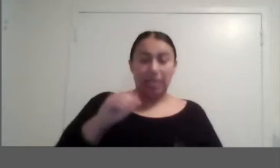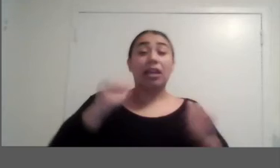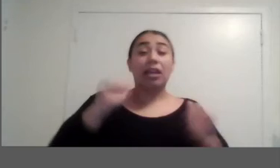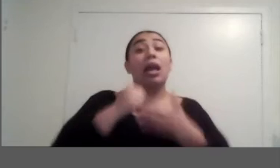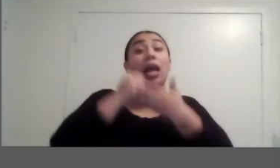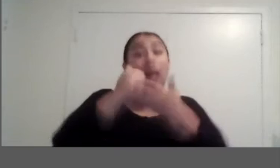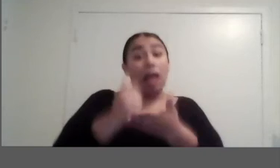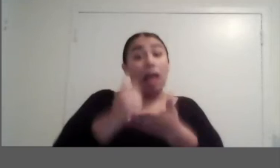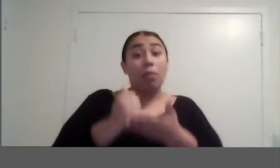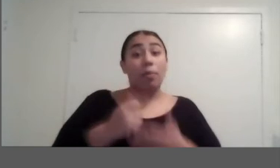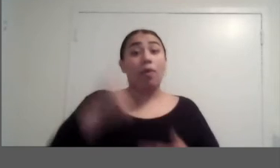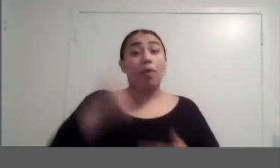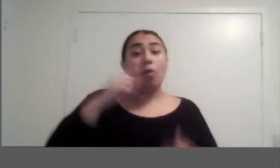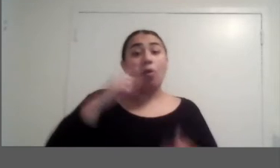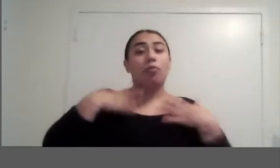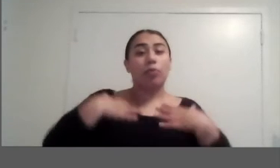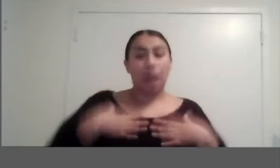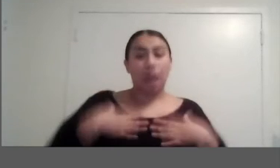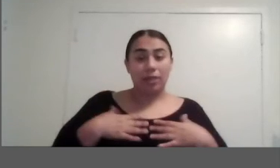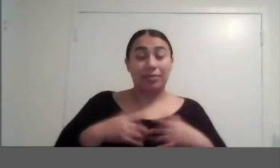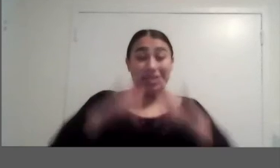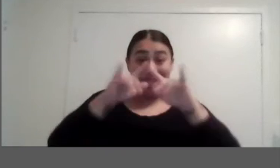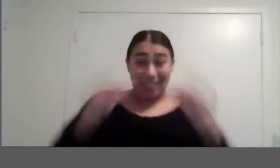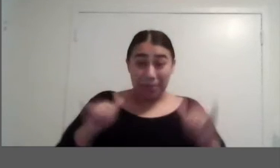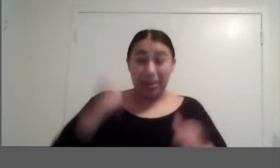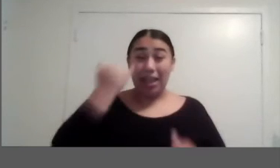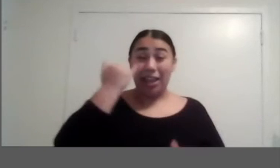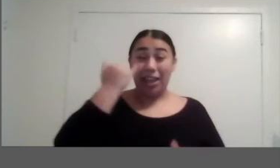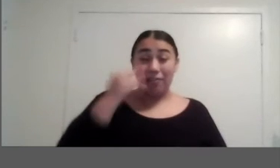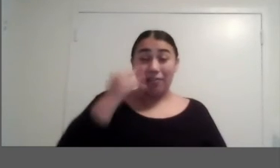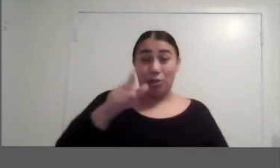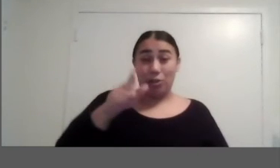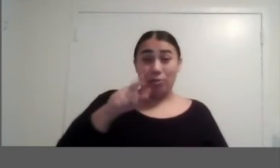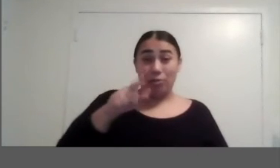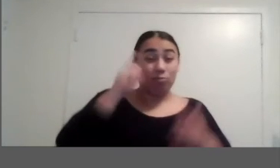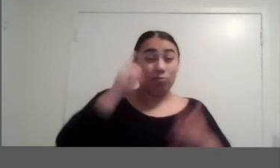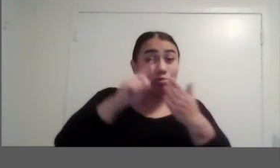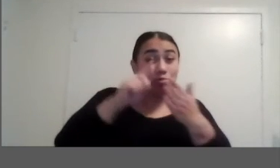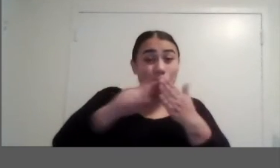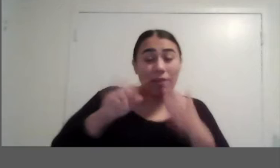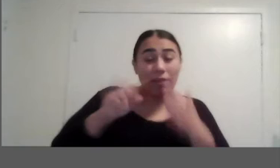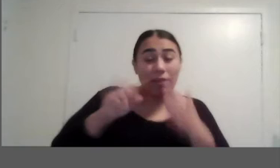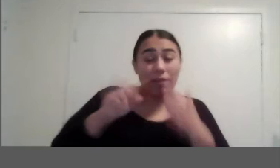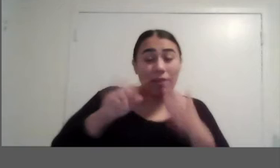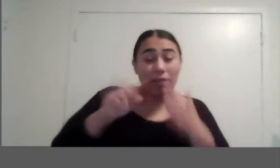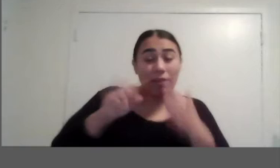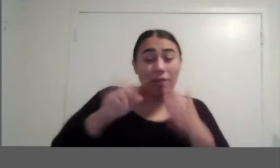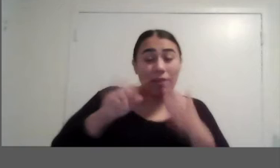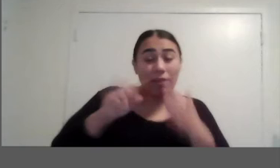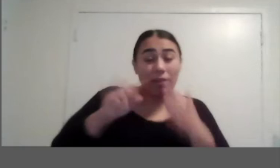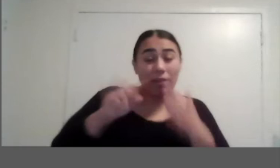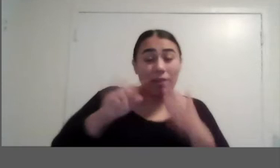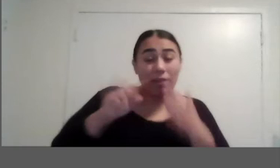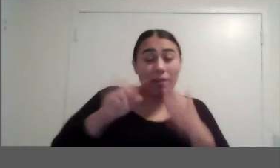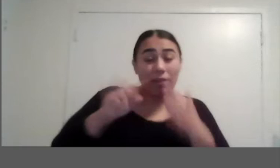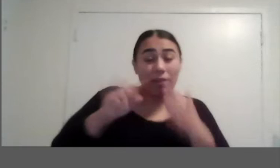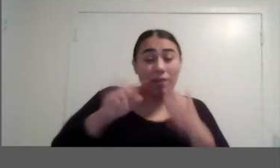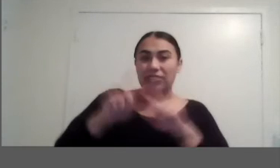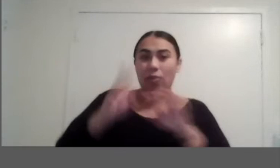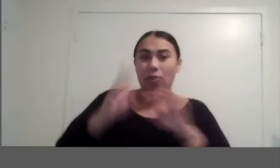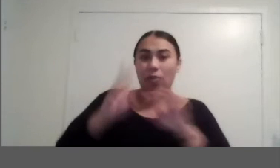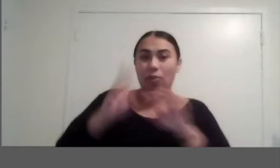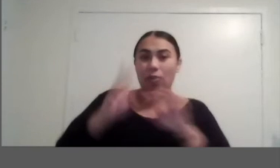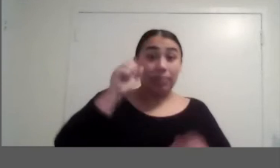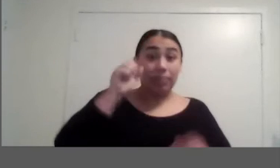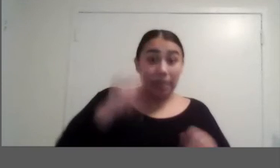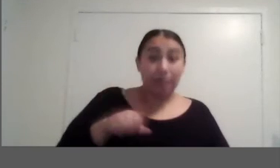initiative to also connect with others using cannabis, which leads to mutual support and meaningful interactions. There are